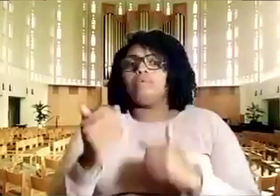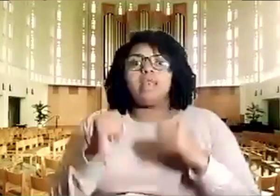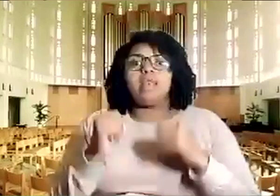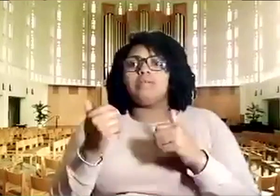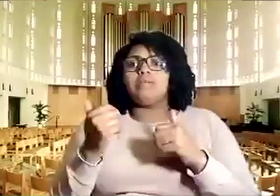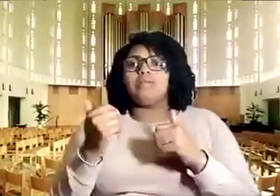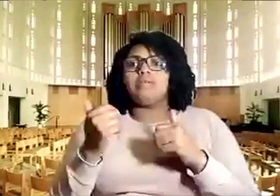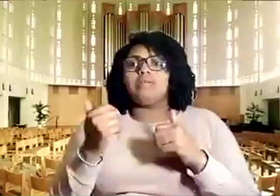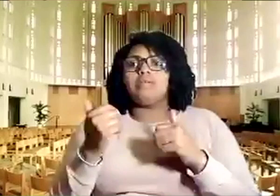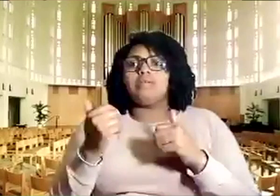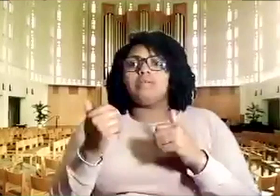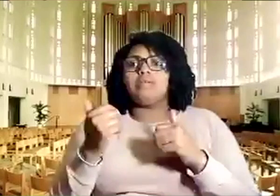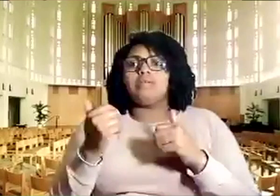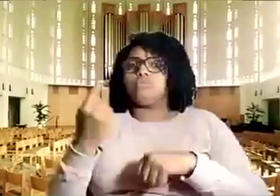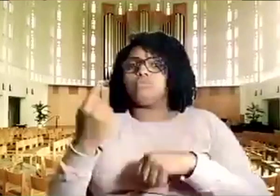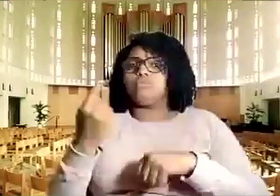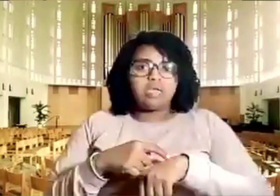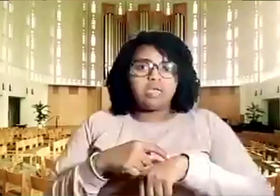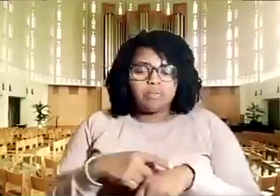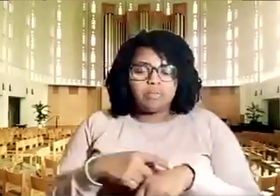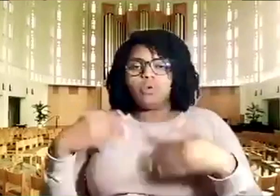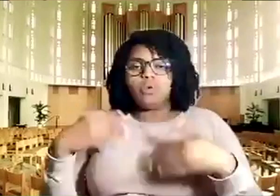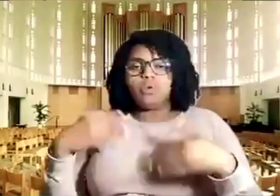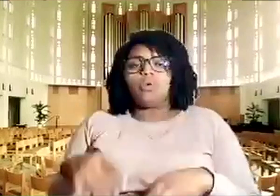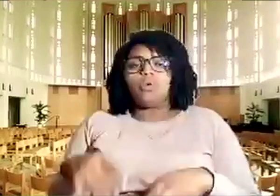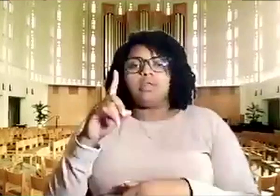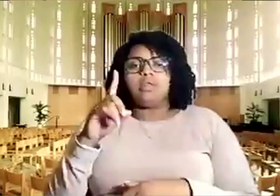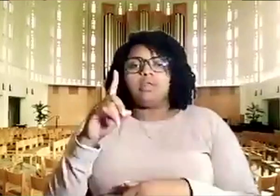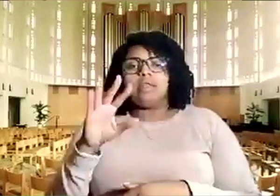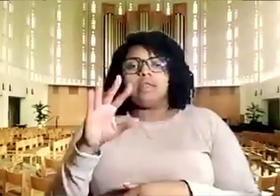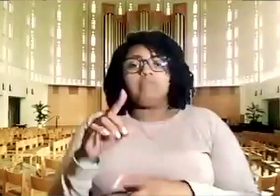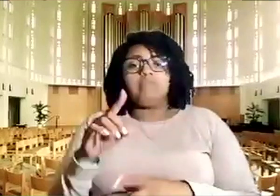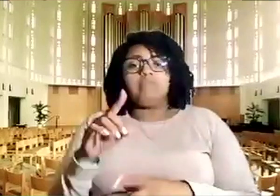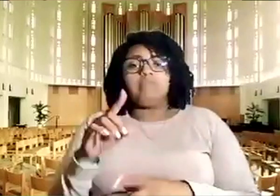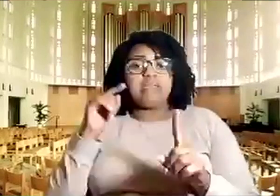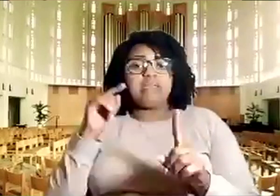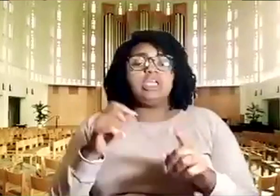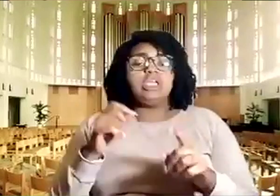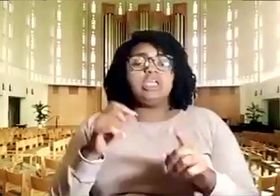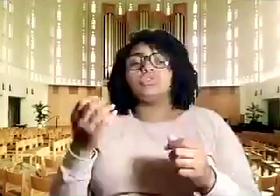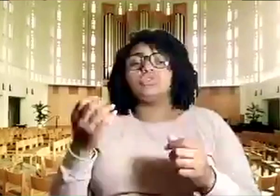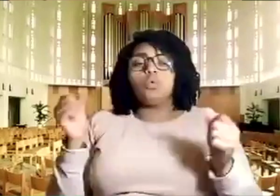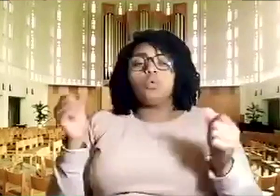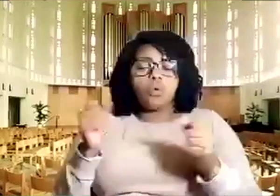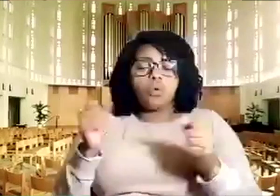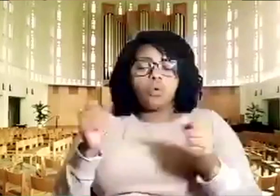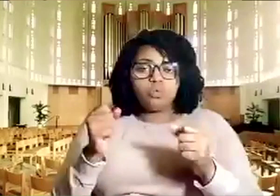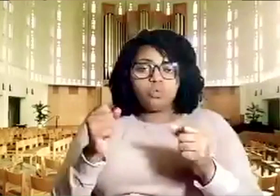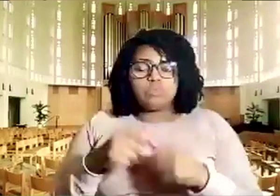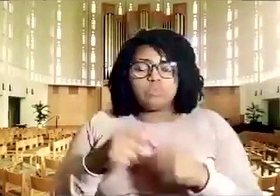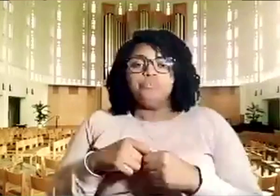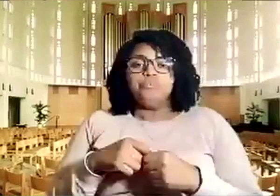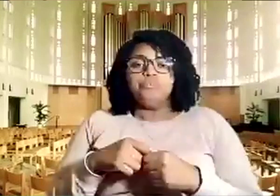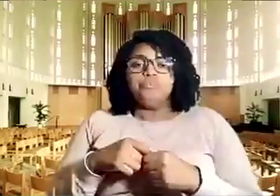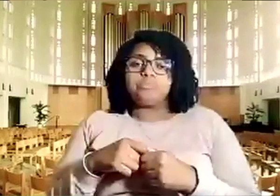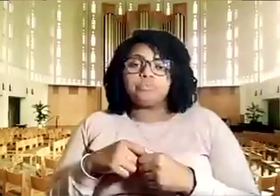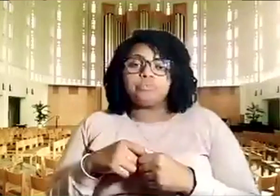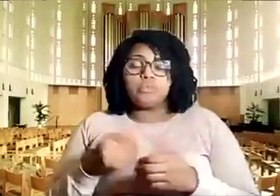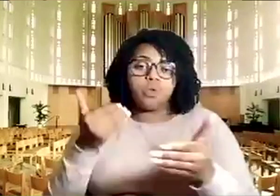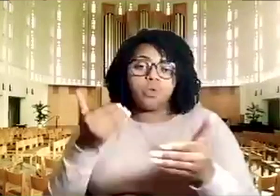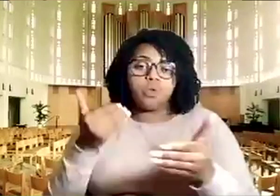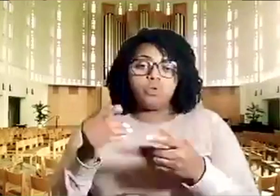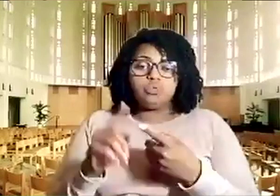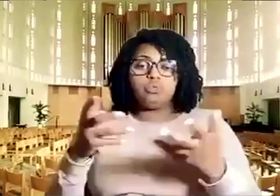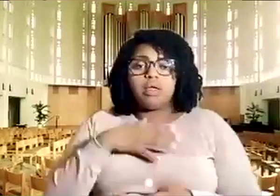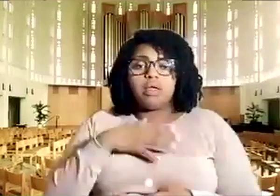And David is so cold, so close to what my grandmother would say, the